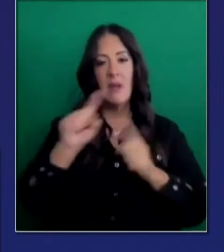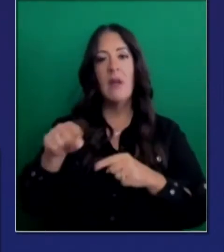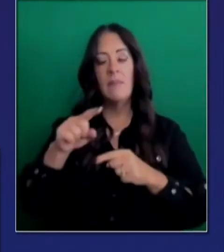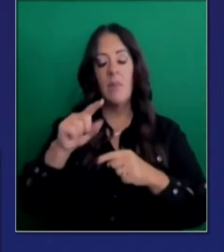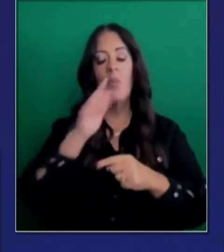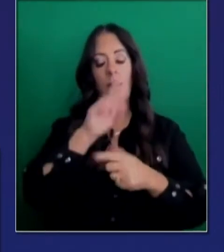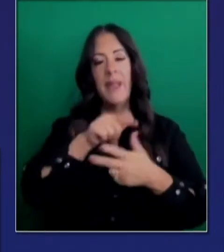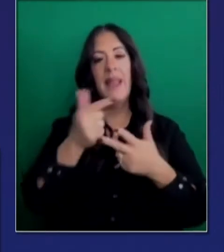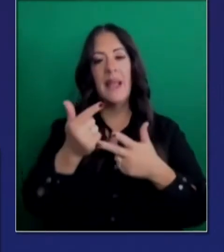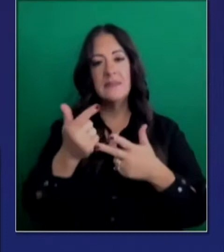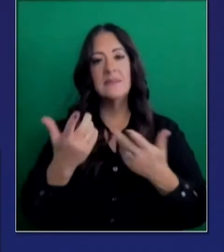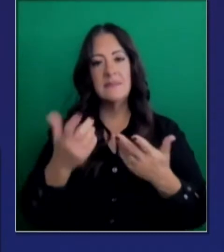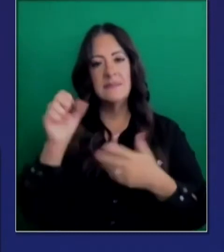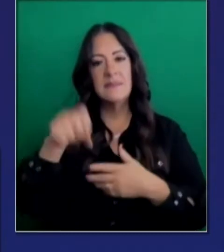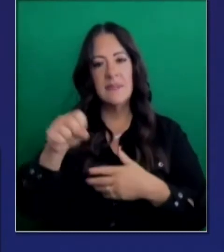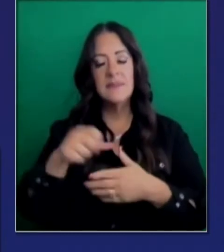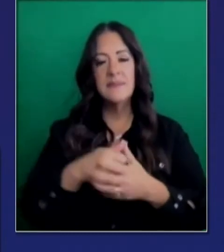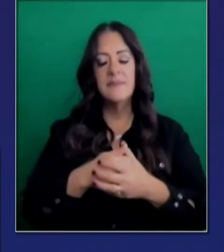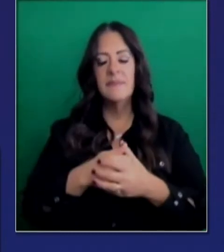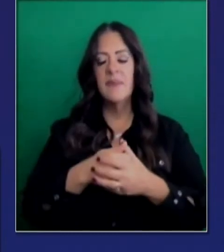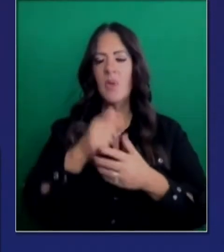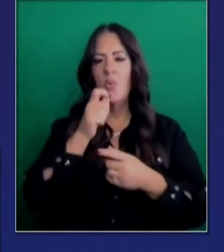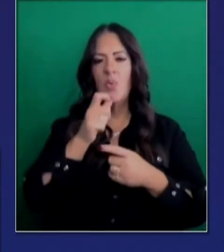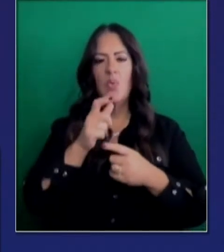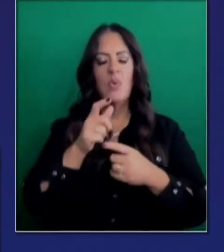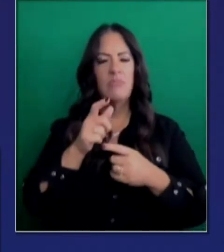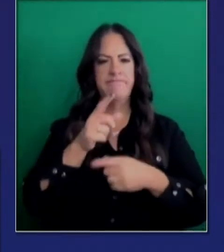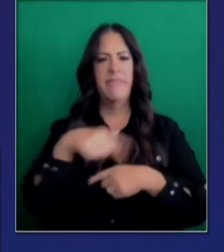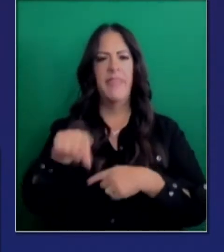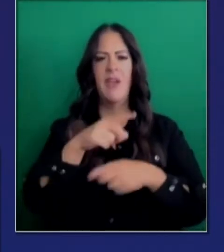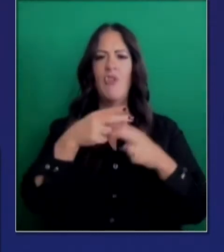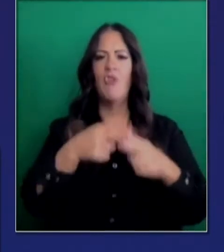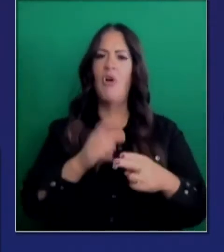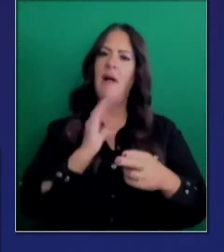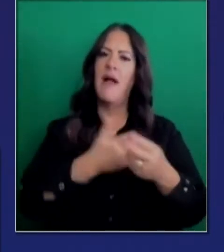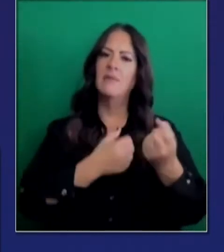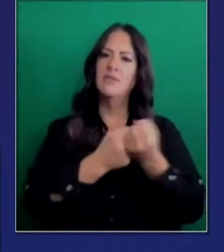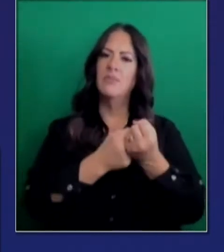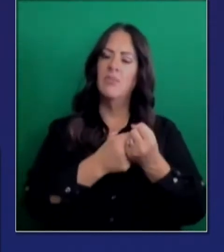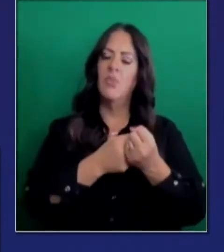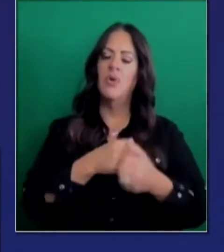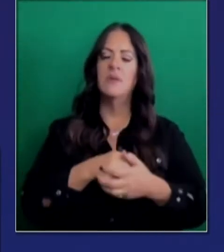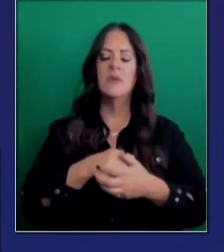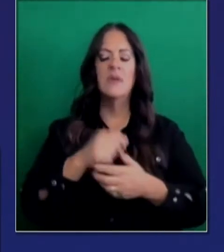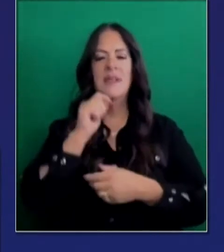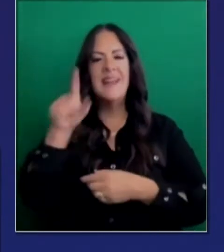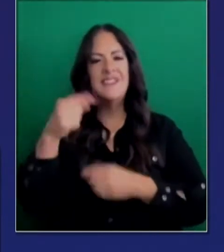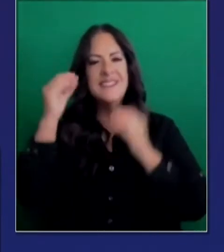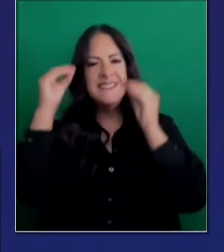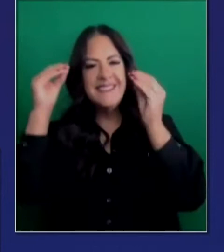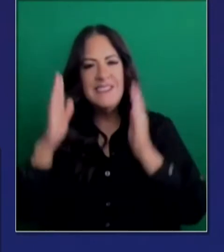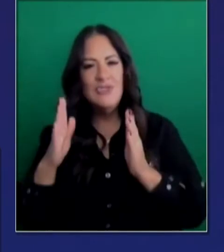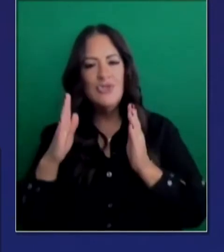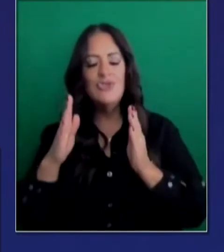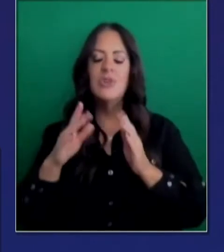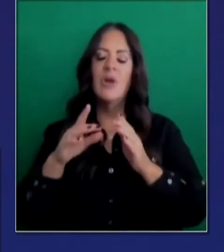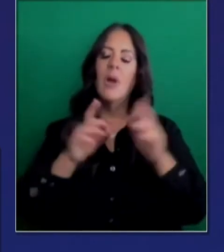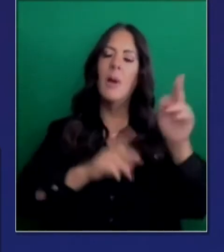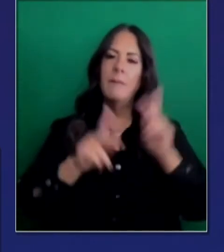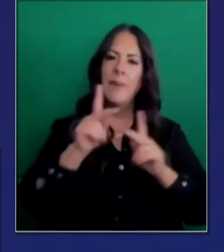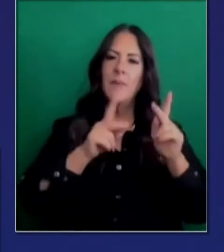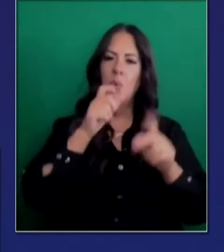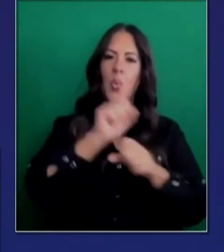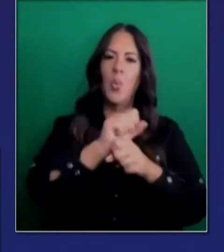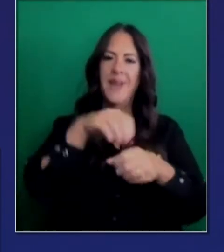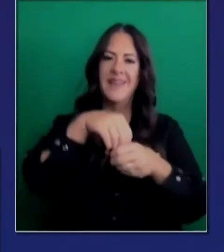those key members of our support staff, not just teachers that are essential as well to making sure we safely